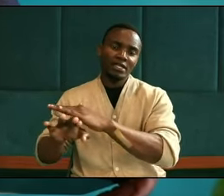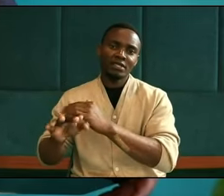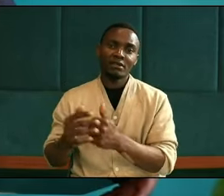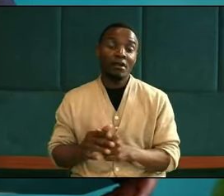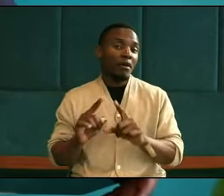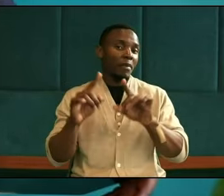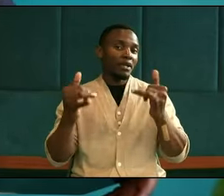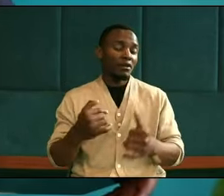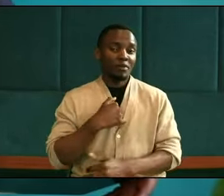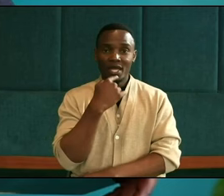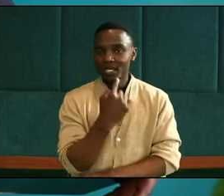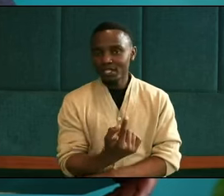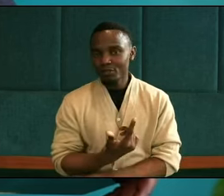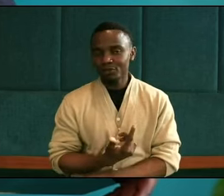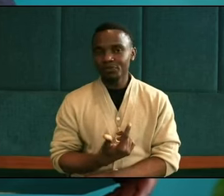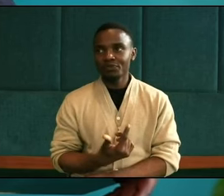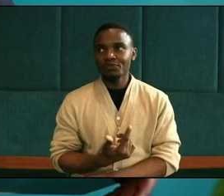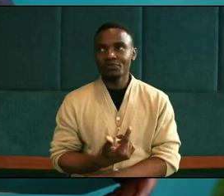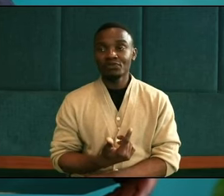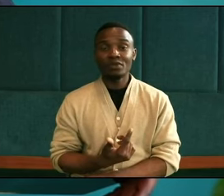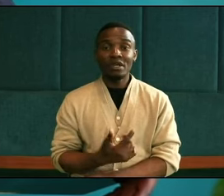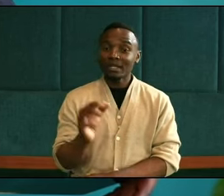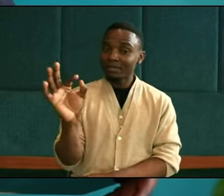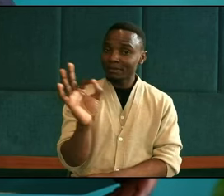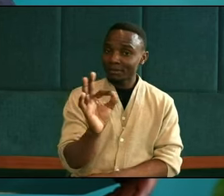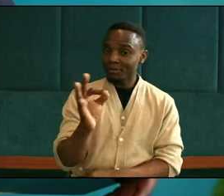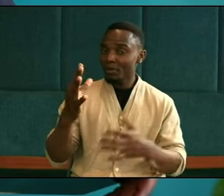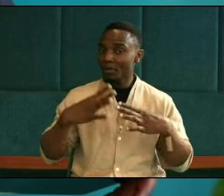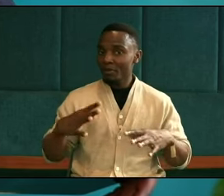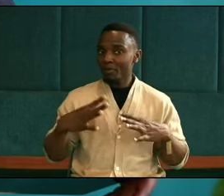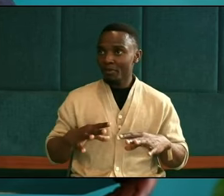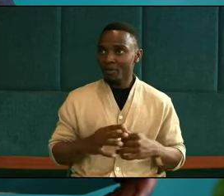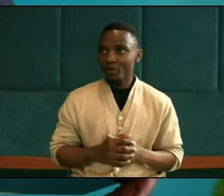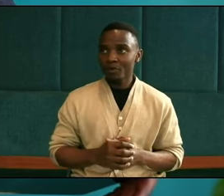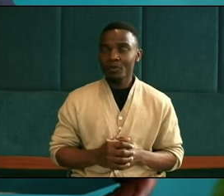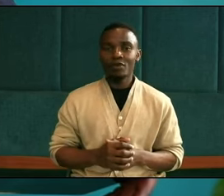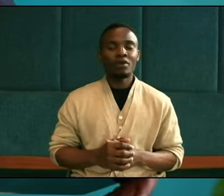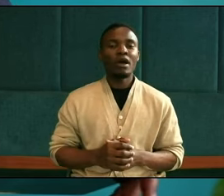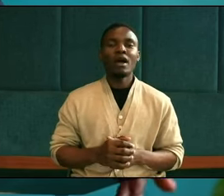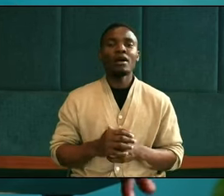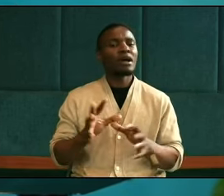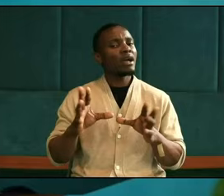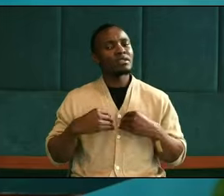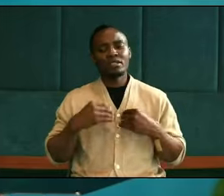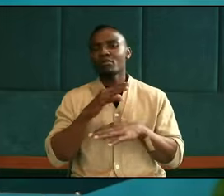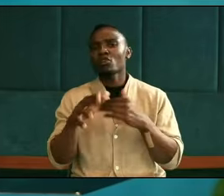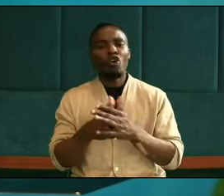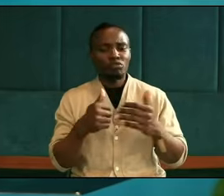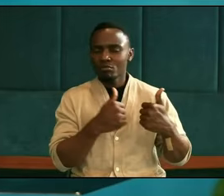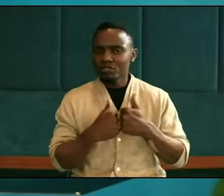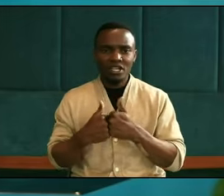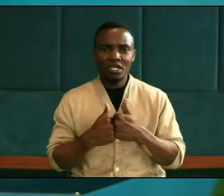tell you, my dear friends, outliers are never worried about difficulties. They are never worried about